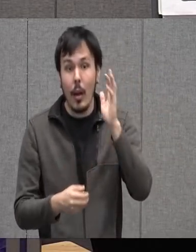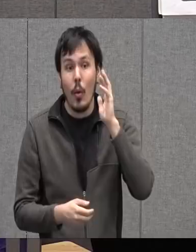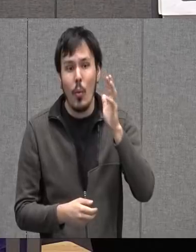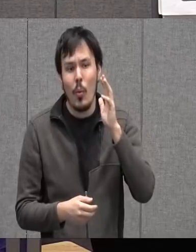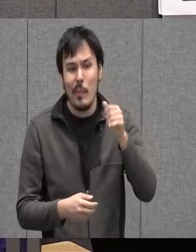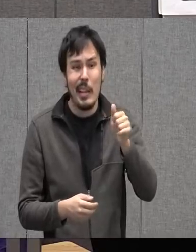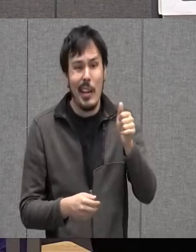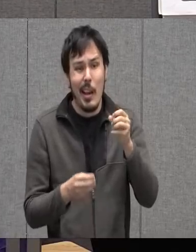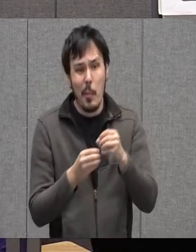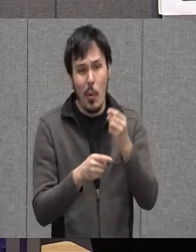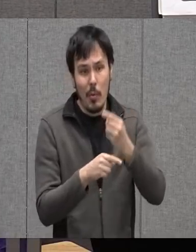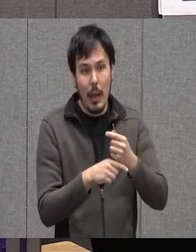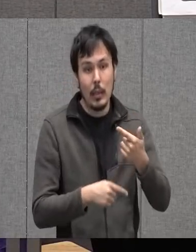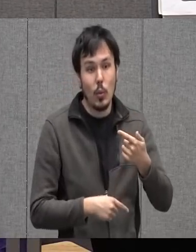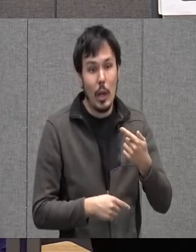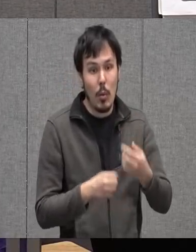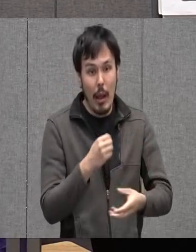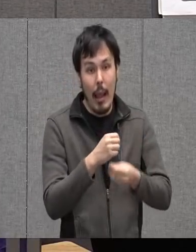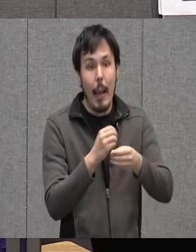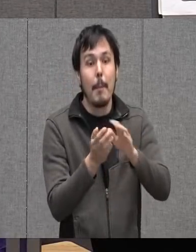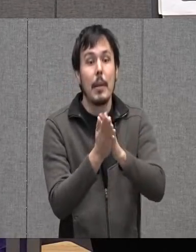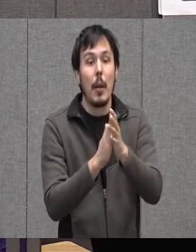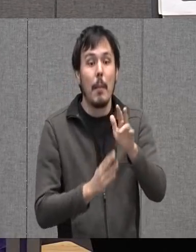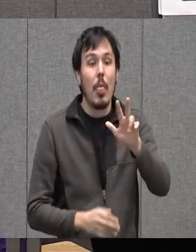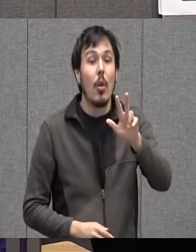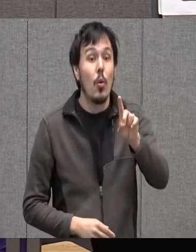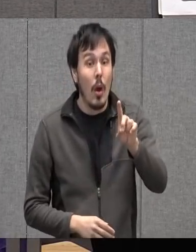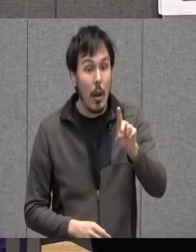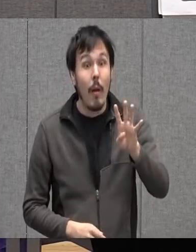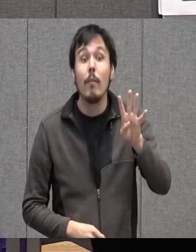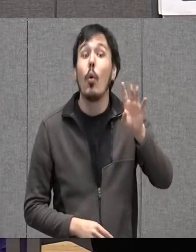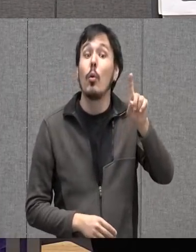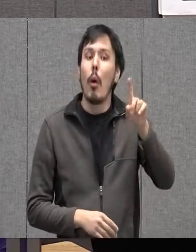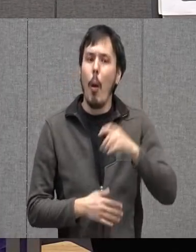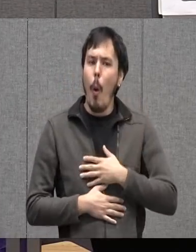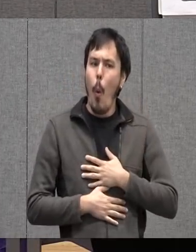more. Maybe 21, 31, 41.